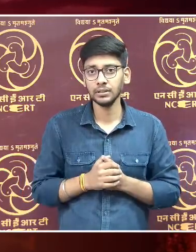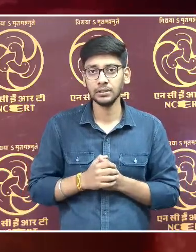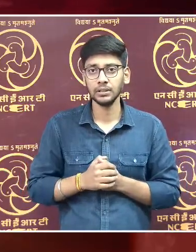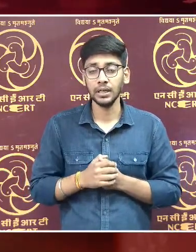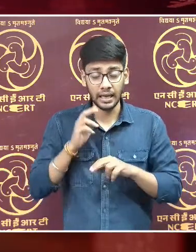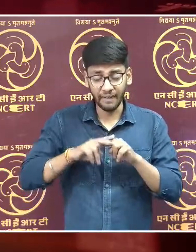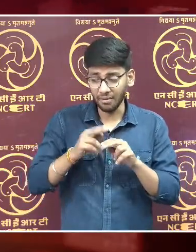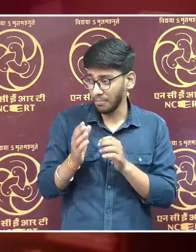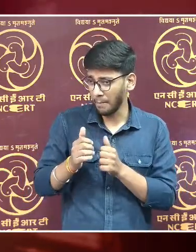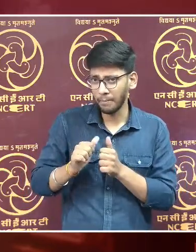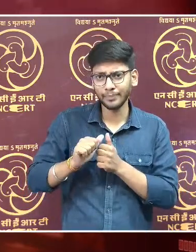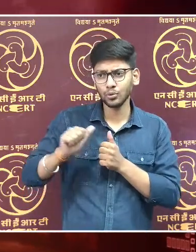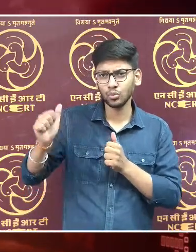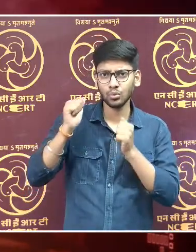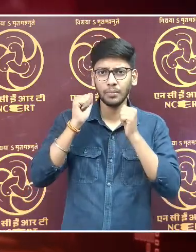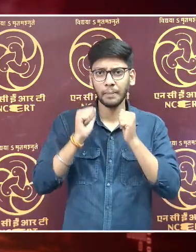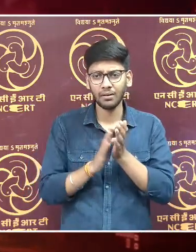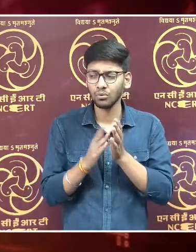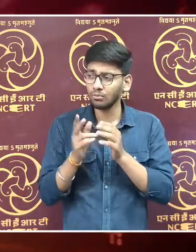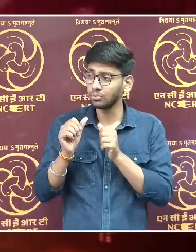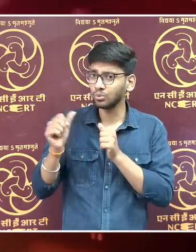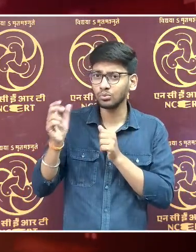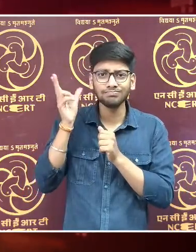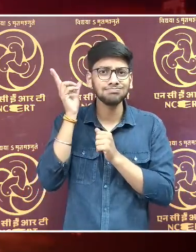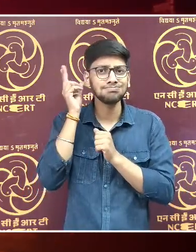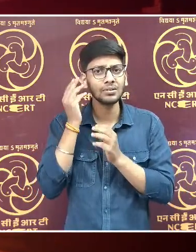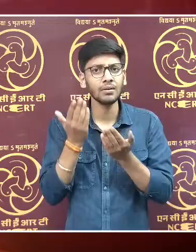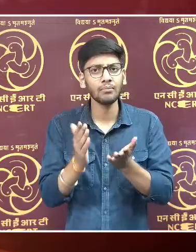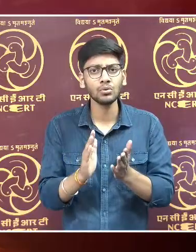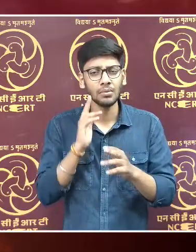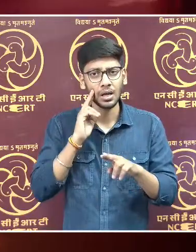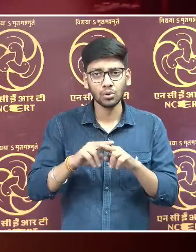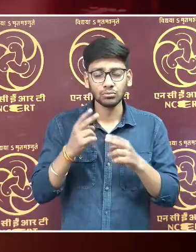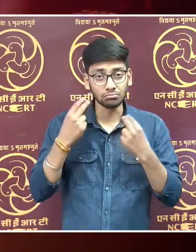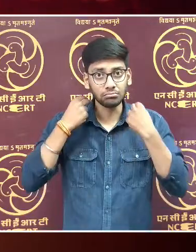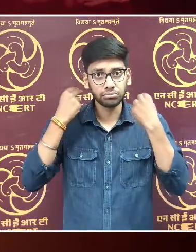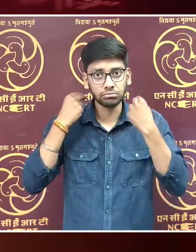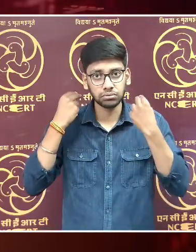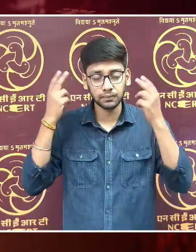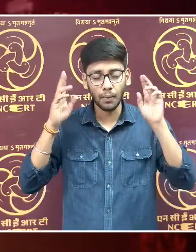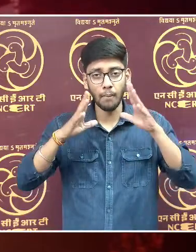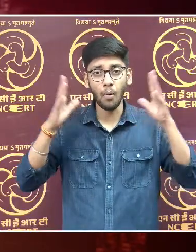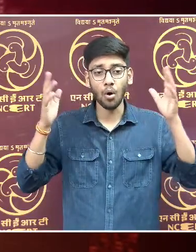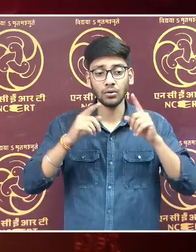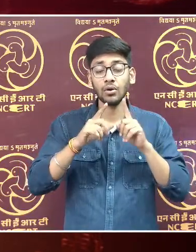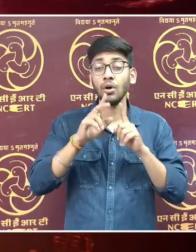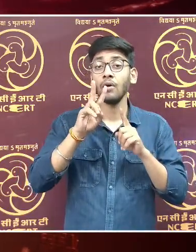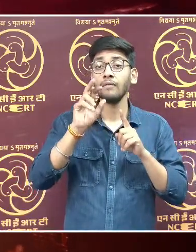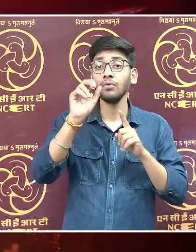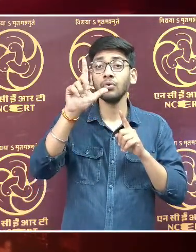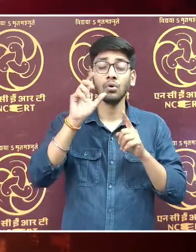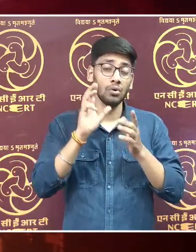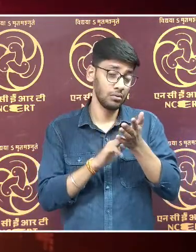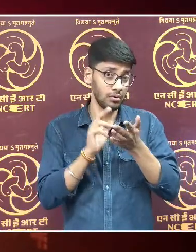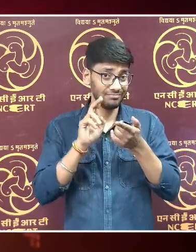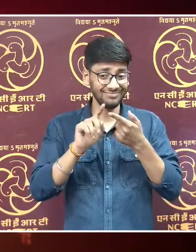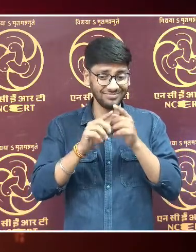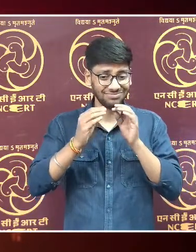Yeah. through the earpod or earphones. So they don't hear actually who's speaking from, who's calling or who's talking to